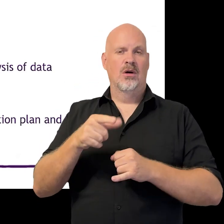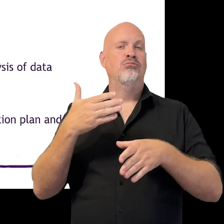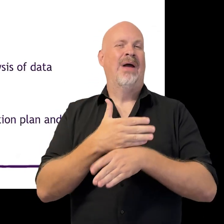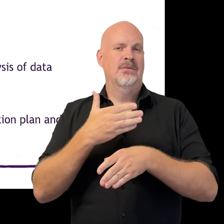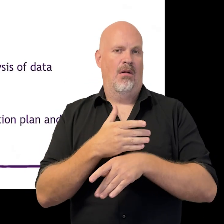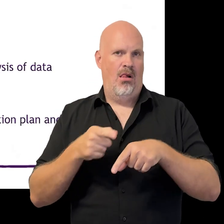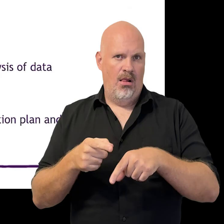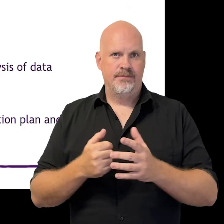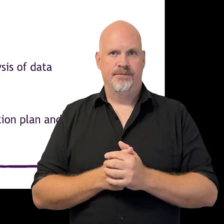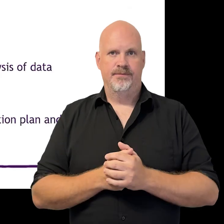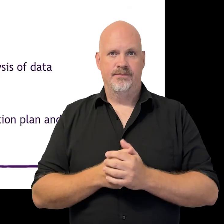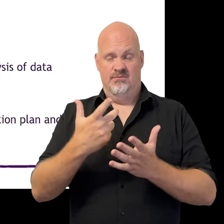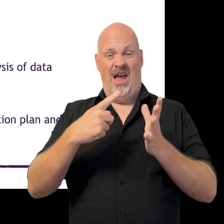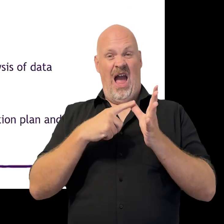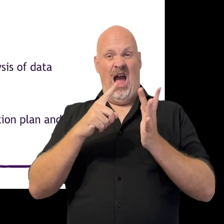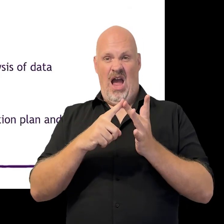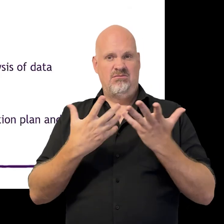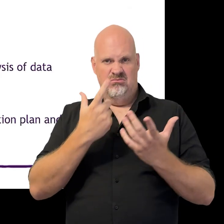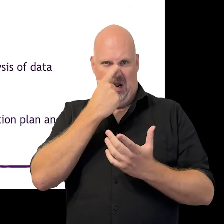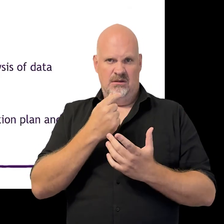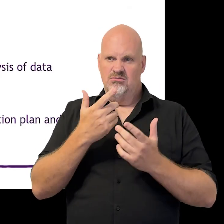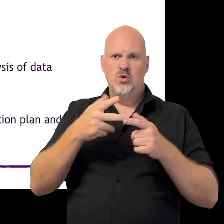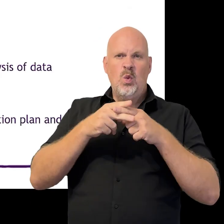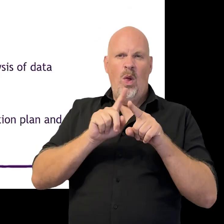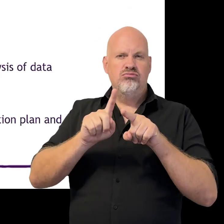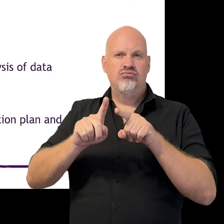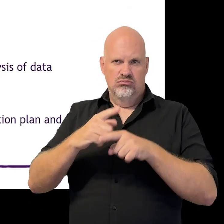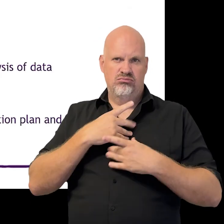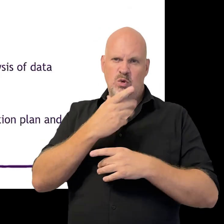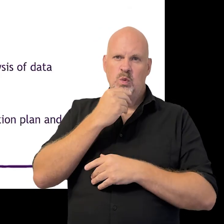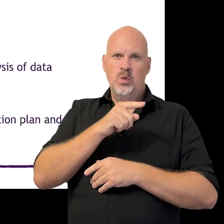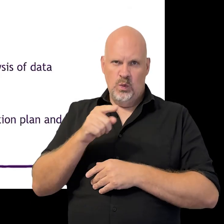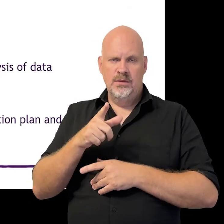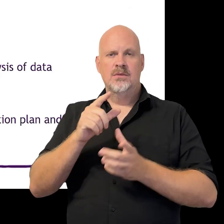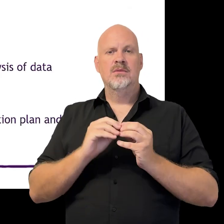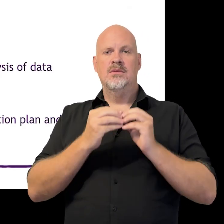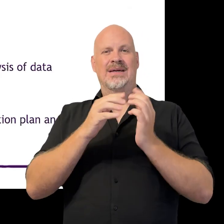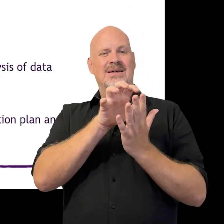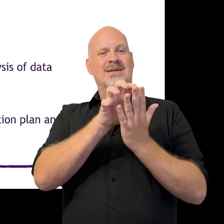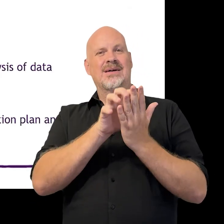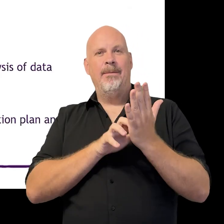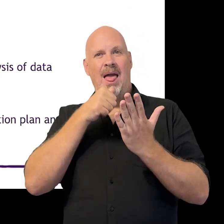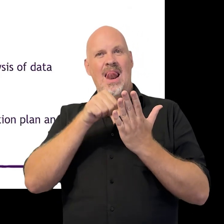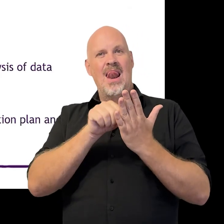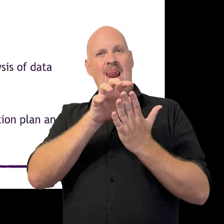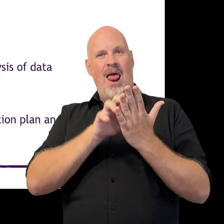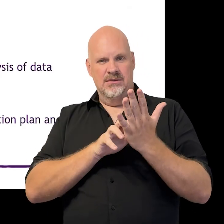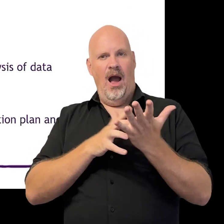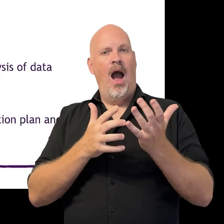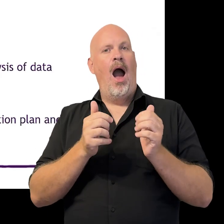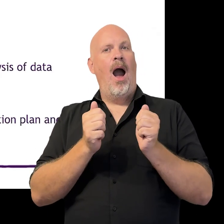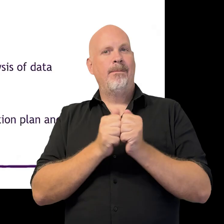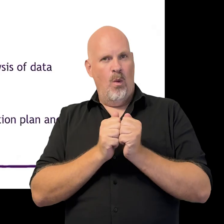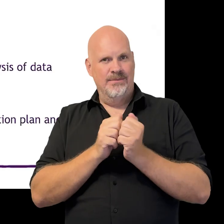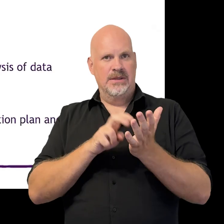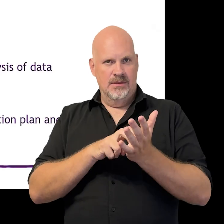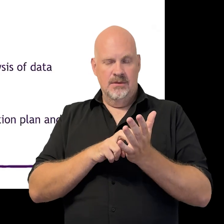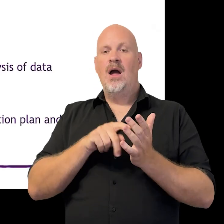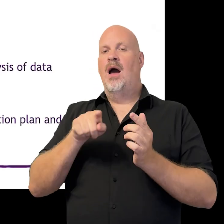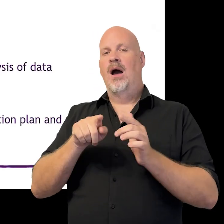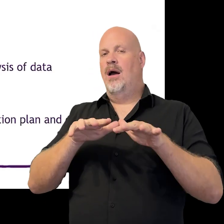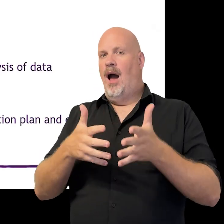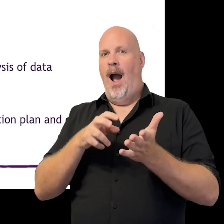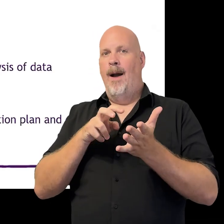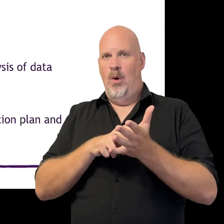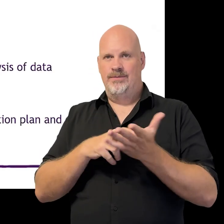data. You'll have a discussion section which compares and contrasts your raw data from your own primary